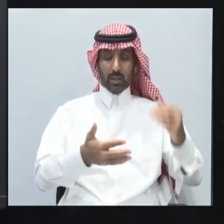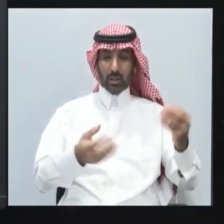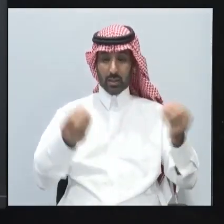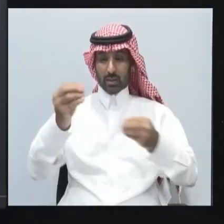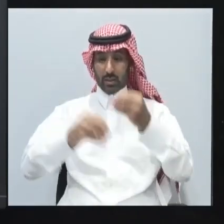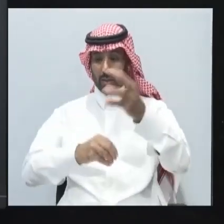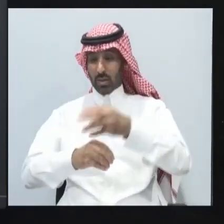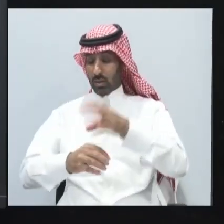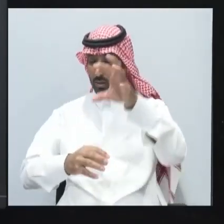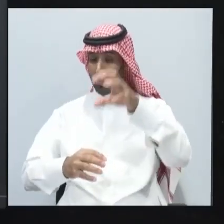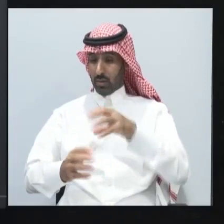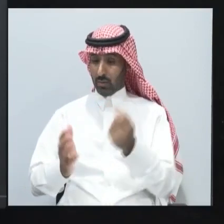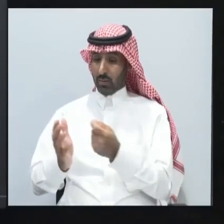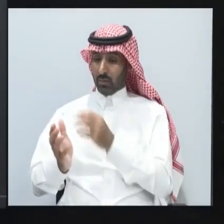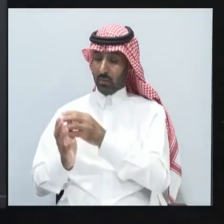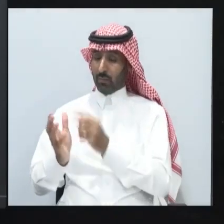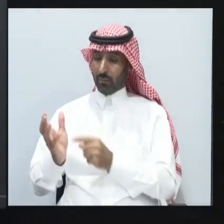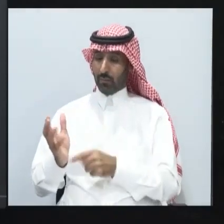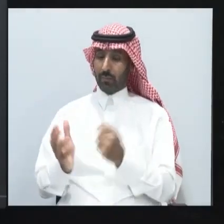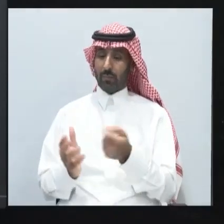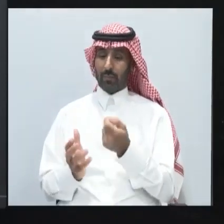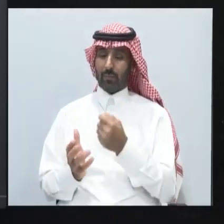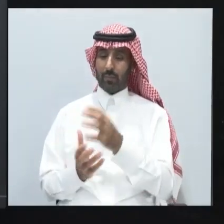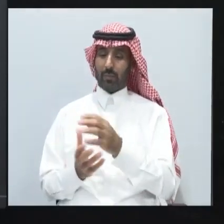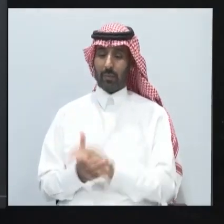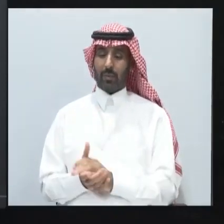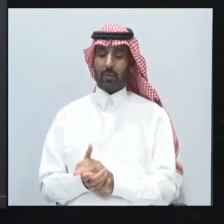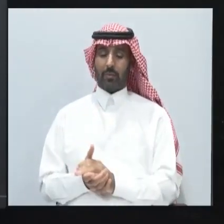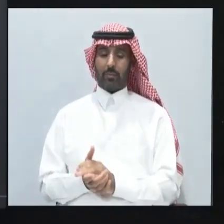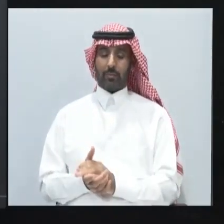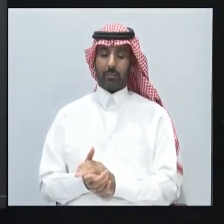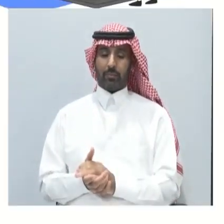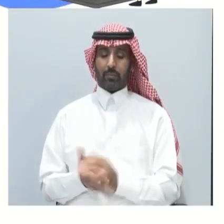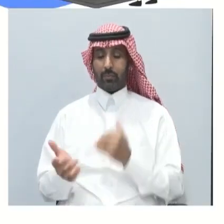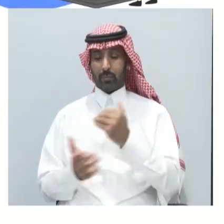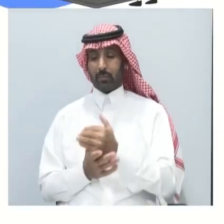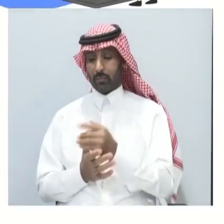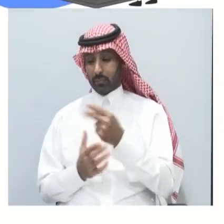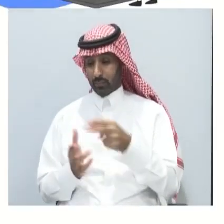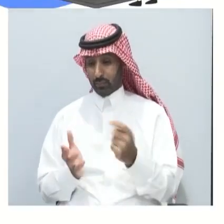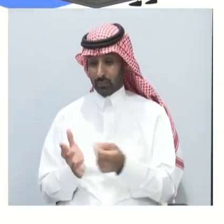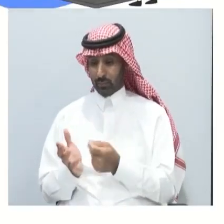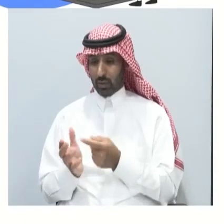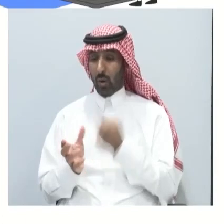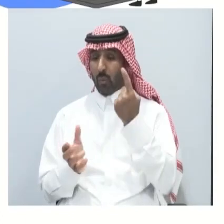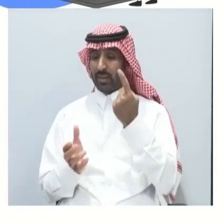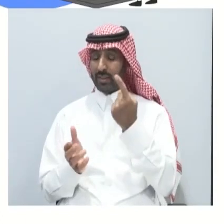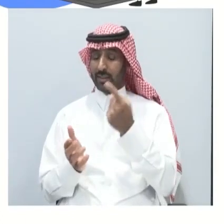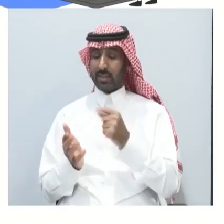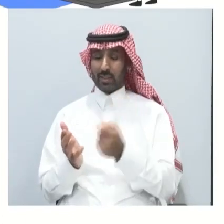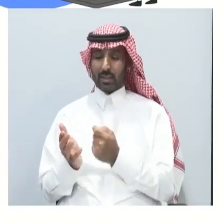and connect all the points and the words that you have put in mind. After that, you are going to write a first